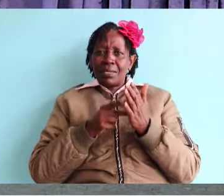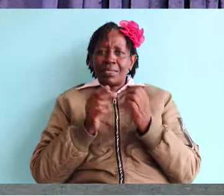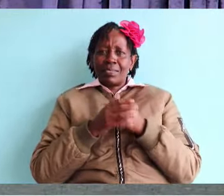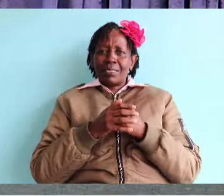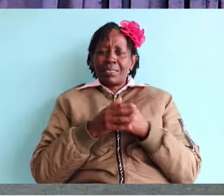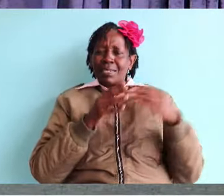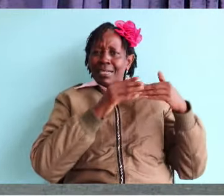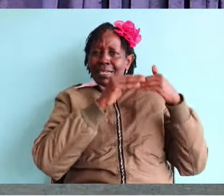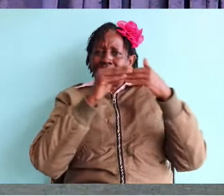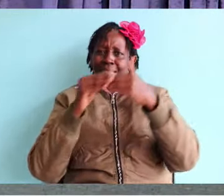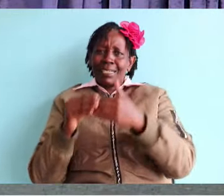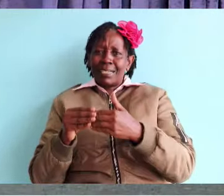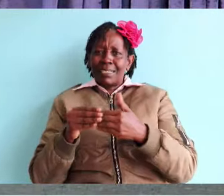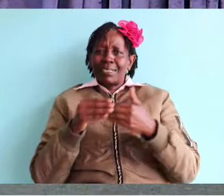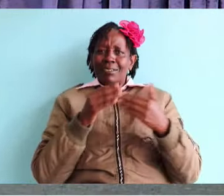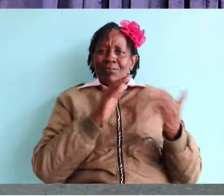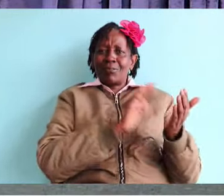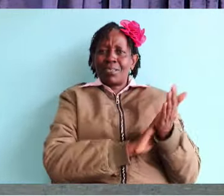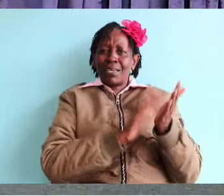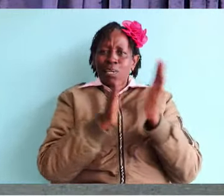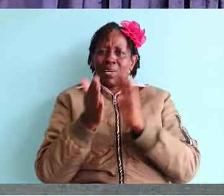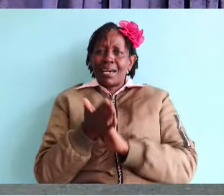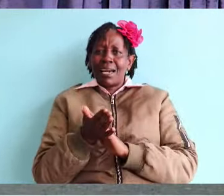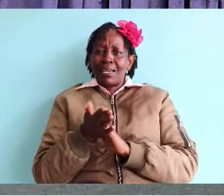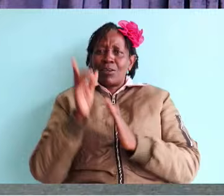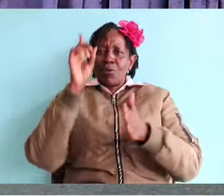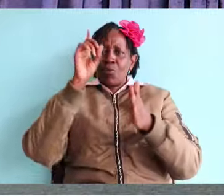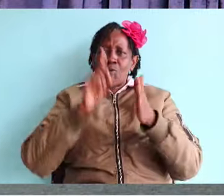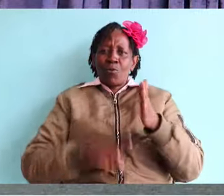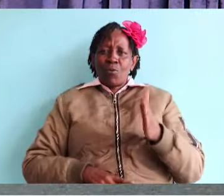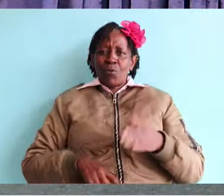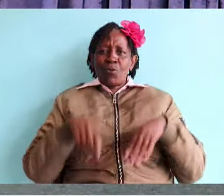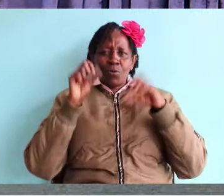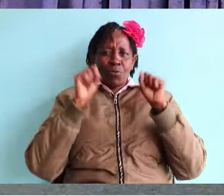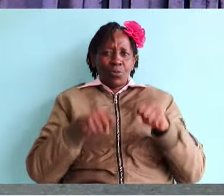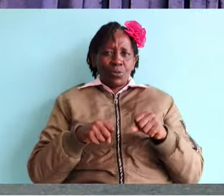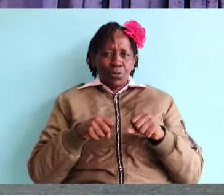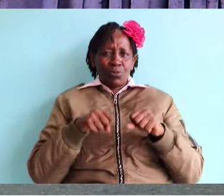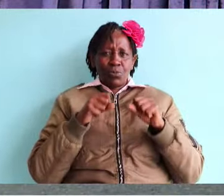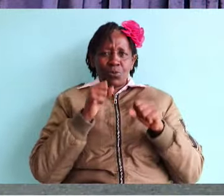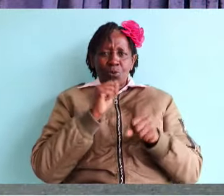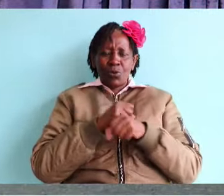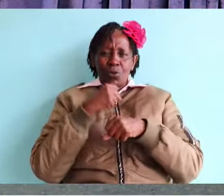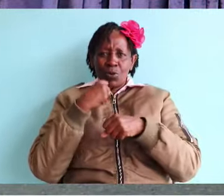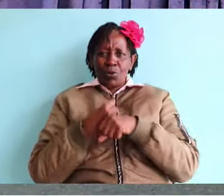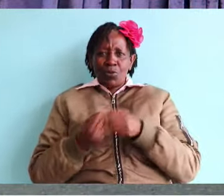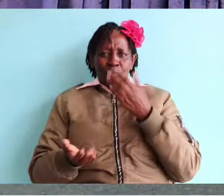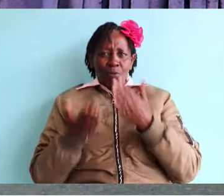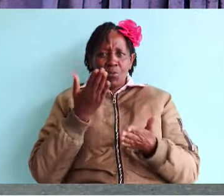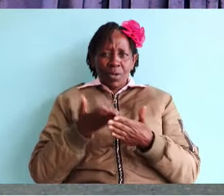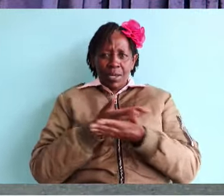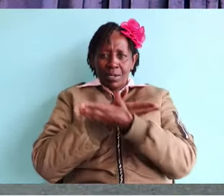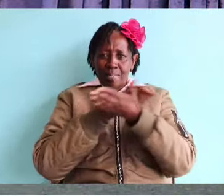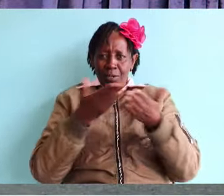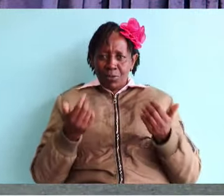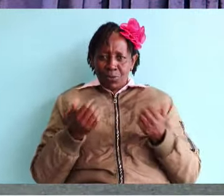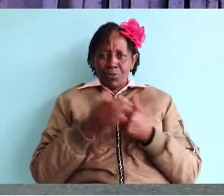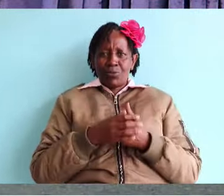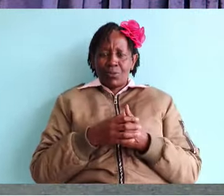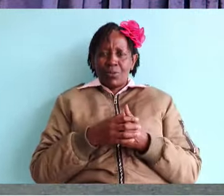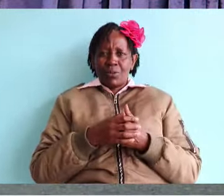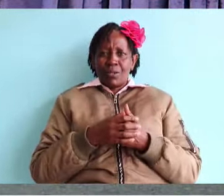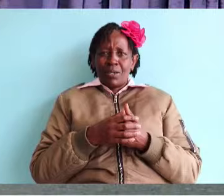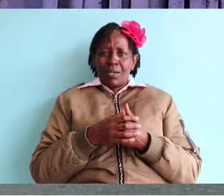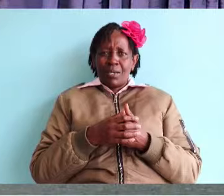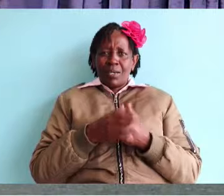leaders, into your hands. What was I able to do compared to you? At this, their resentment